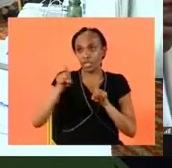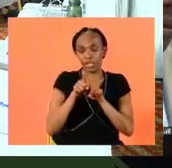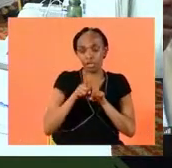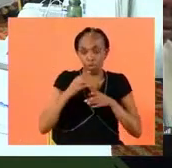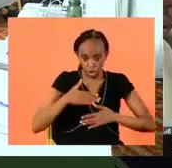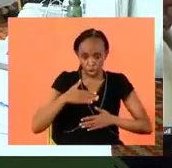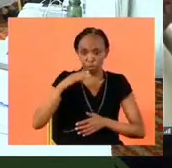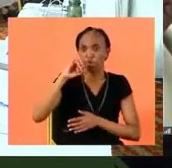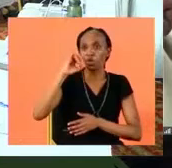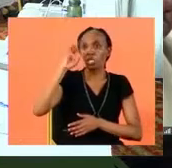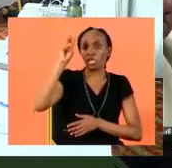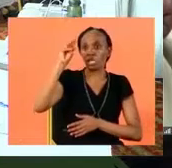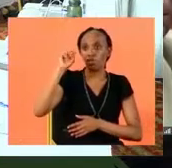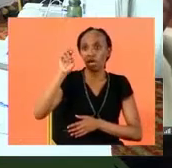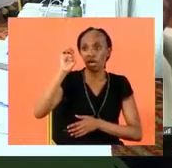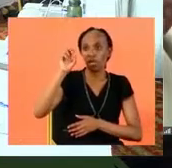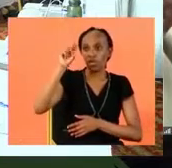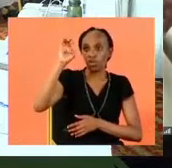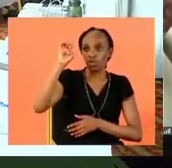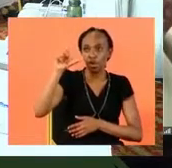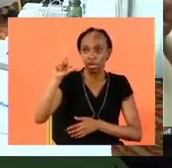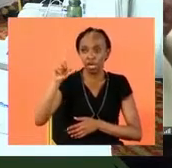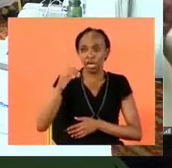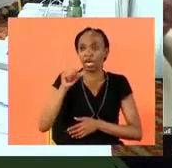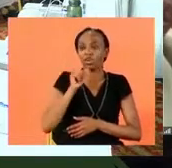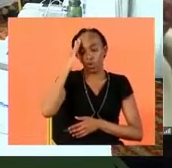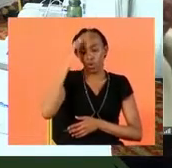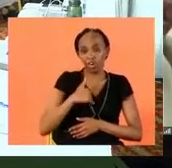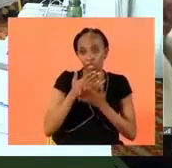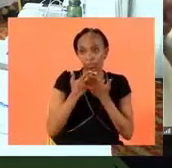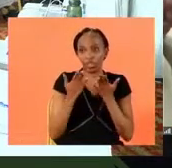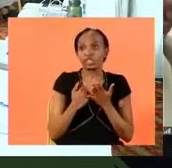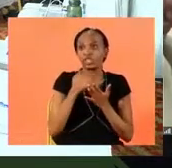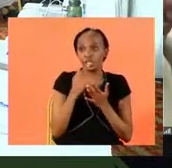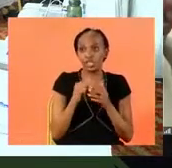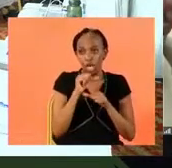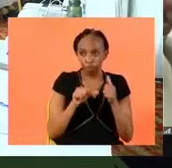Emmanuel. So I don't know whether they have something to say regarding